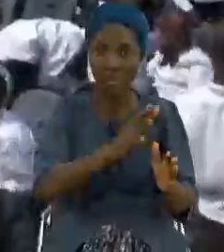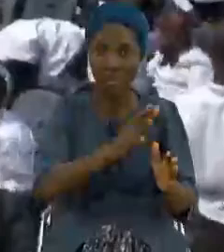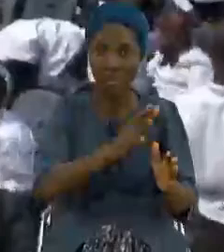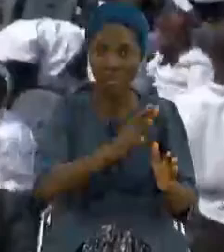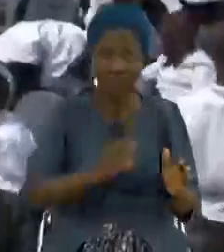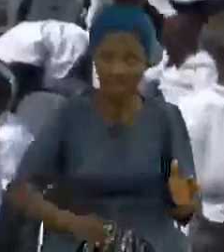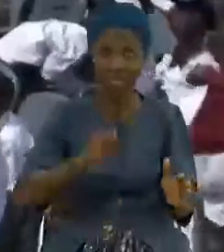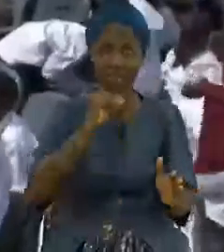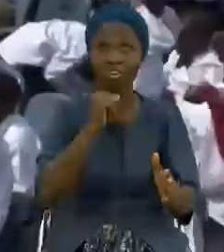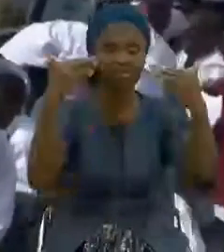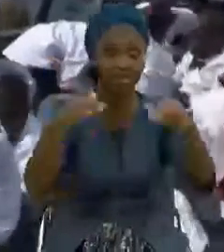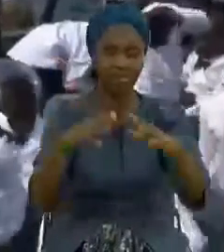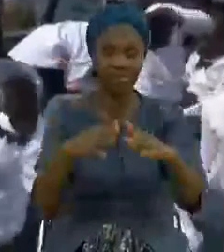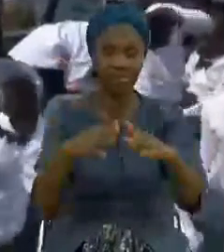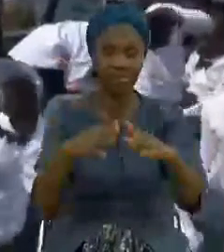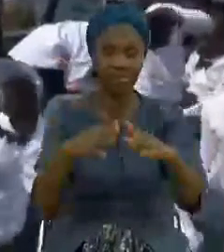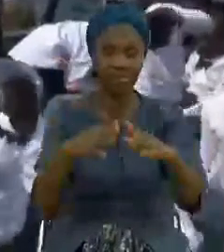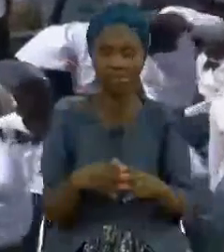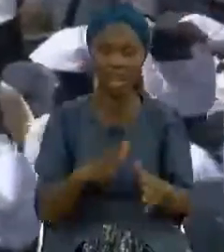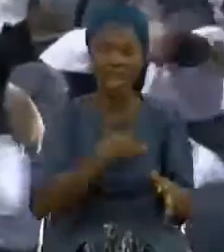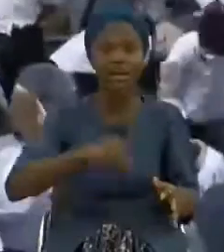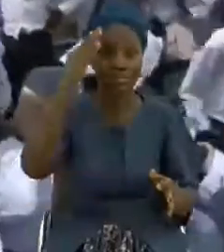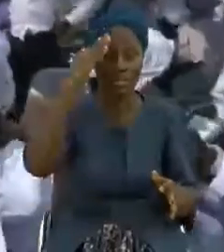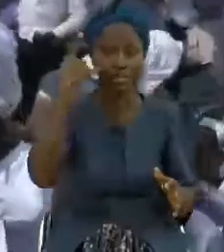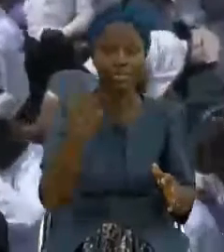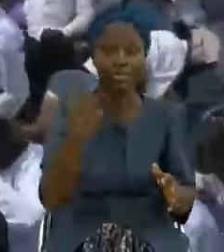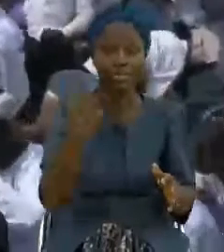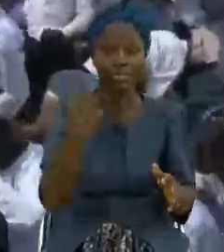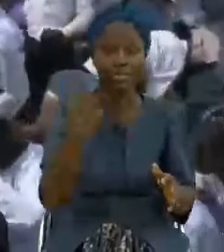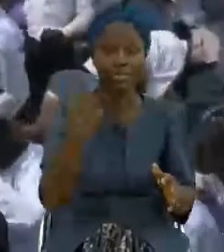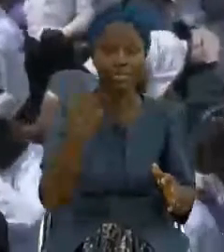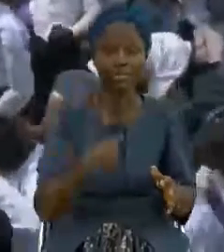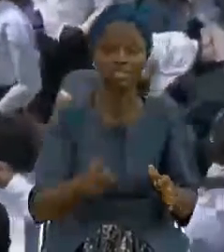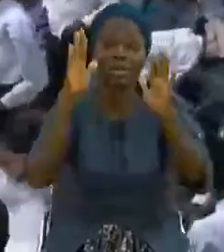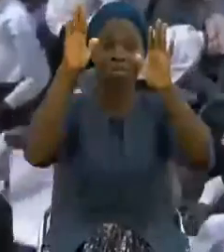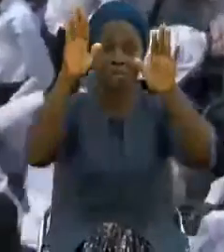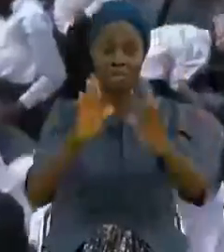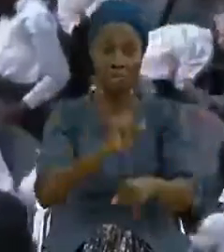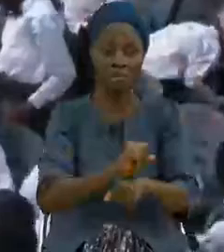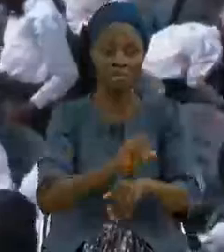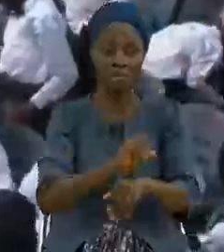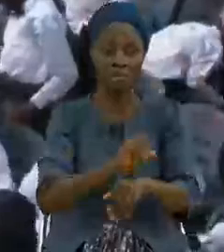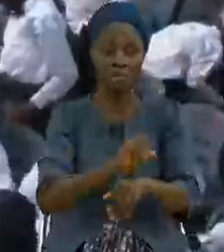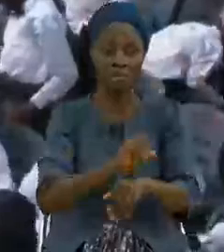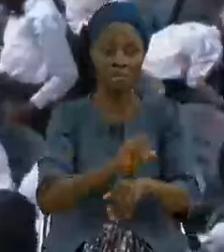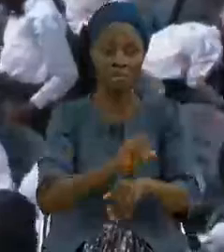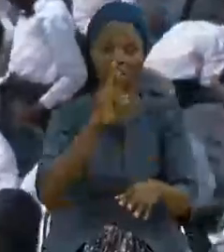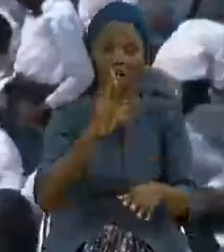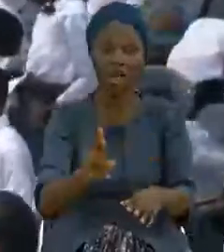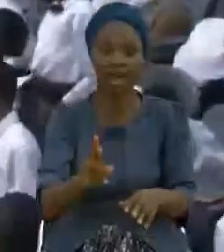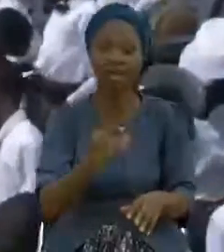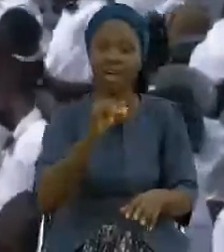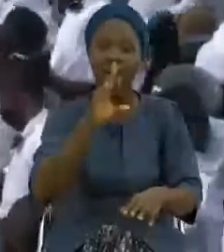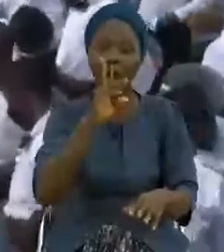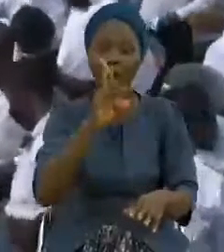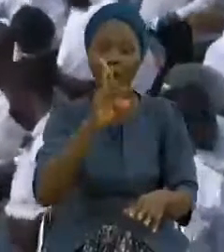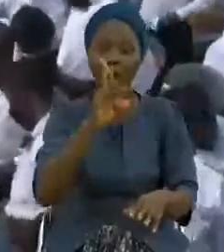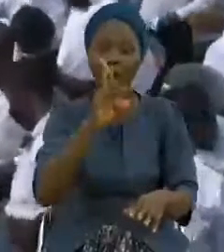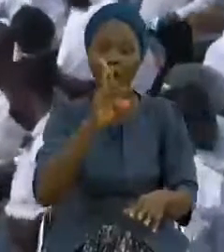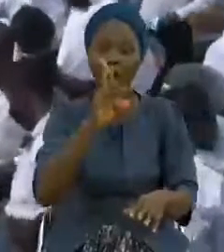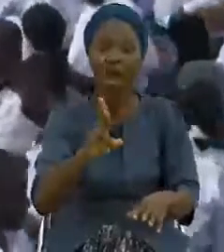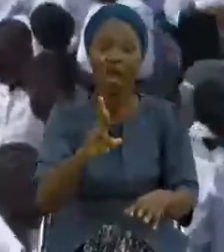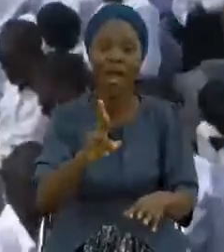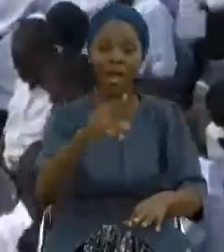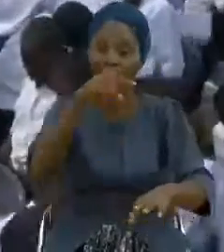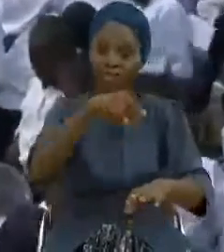the miracles are unceasing. And I know my faith is unrelenting. Tell the